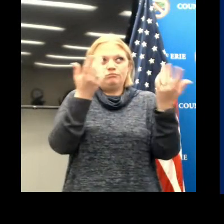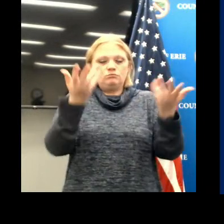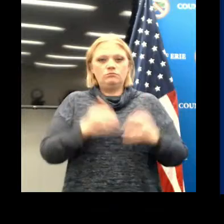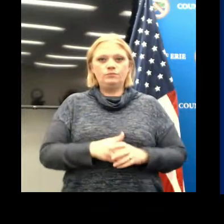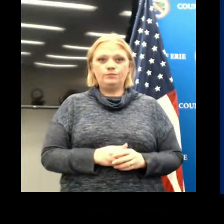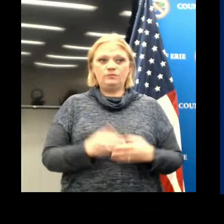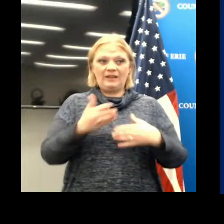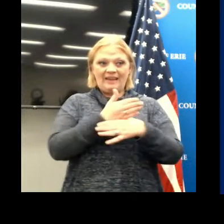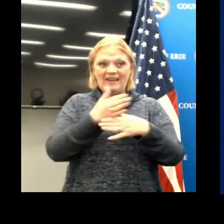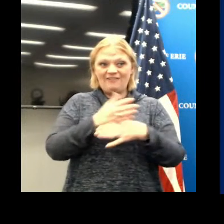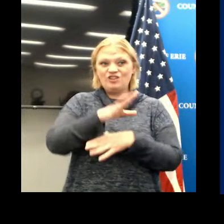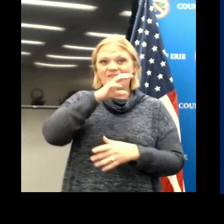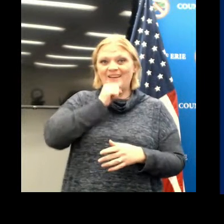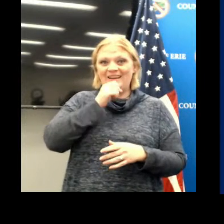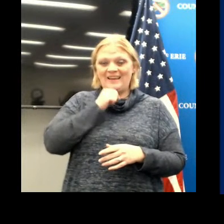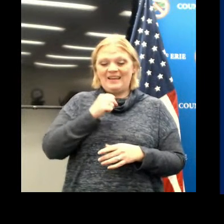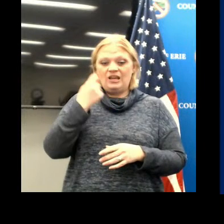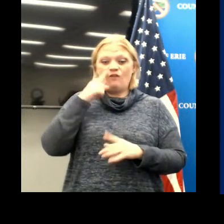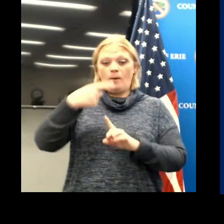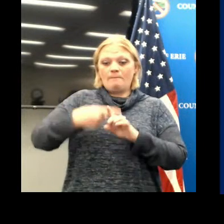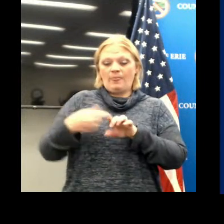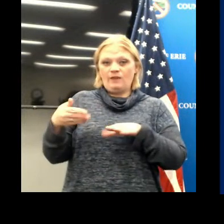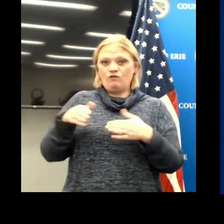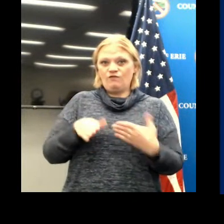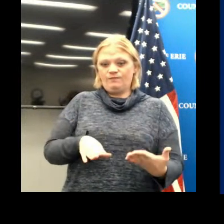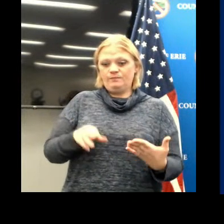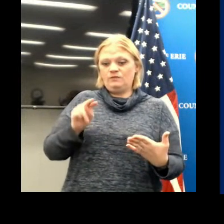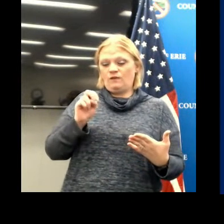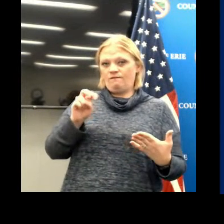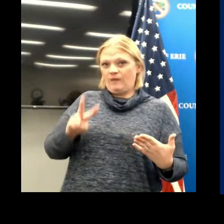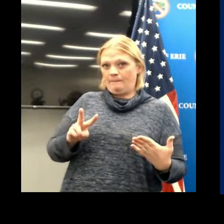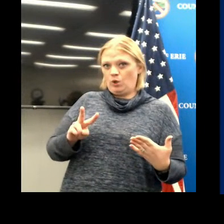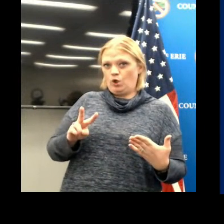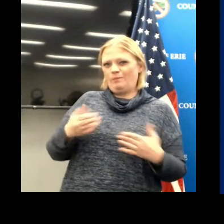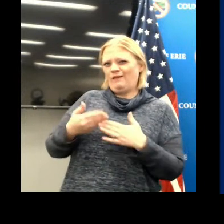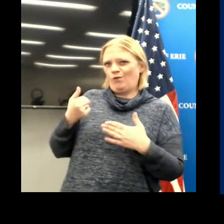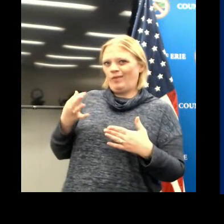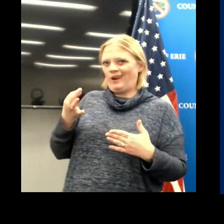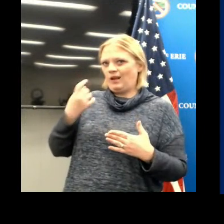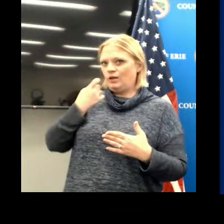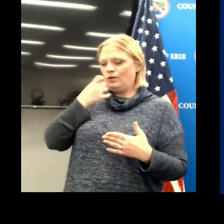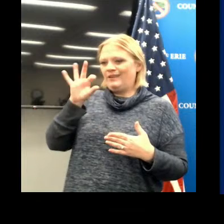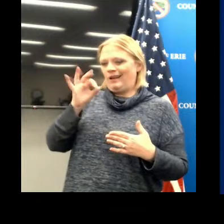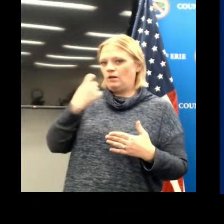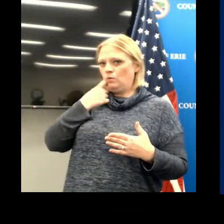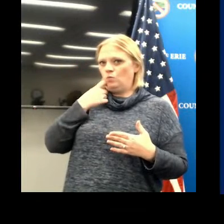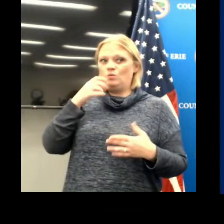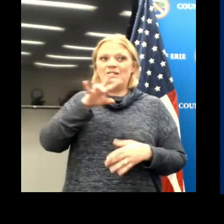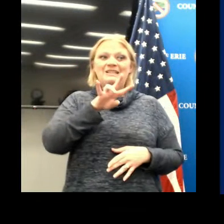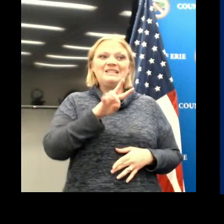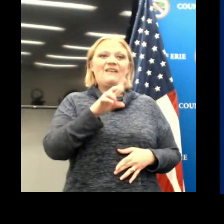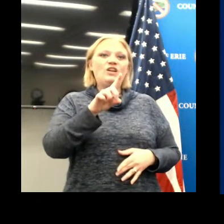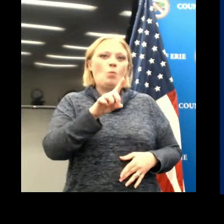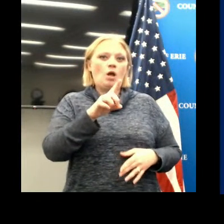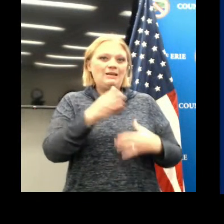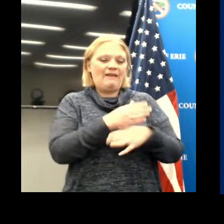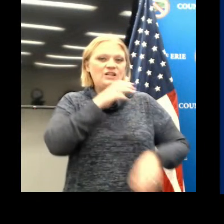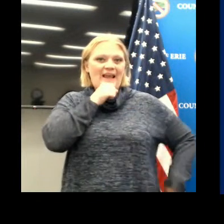The average age of the deceased for the month of November prior to these most recent 9 cases is 71. And if you